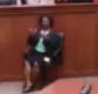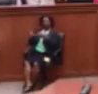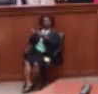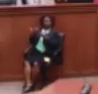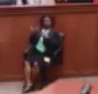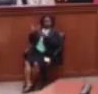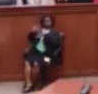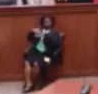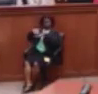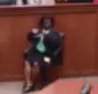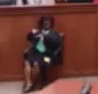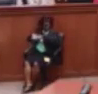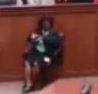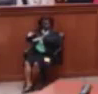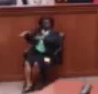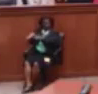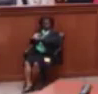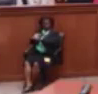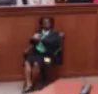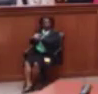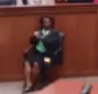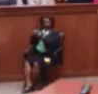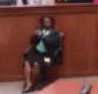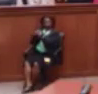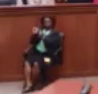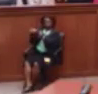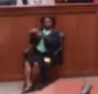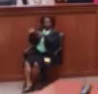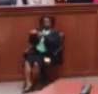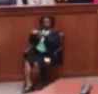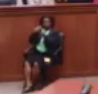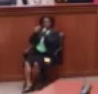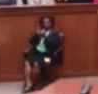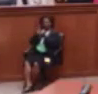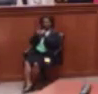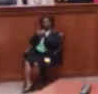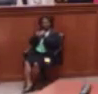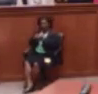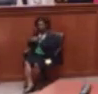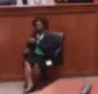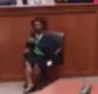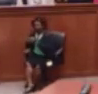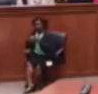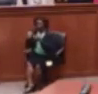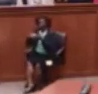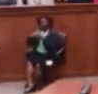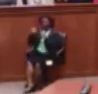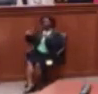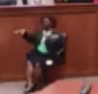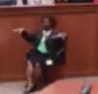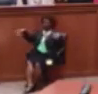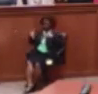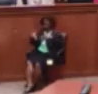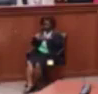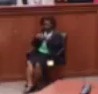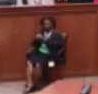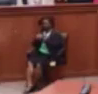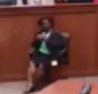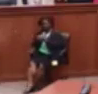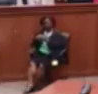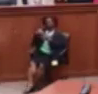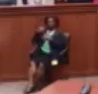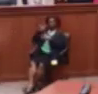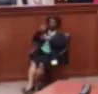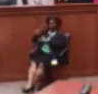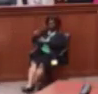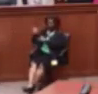Jumpstart regional team, make them one, so that we're going to one meeting every quarter. We're talking about Jumpstart, we're talking about Carl Perkins, we're talking